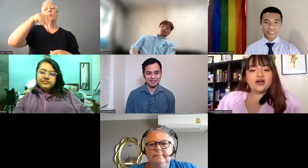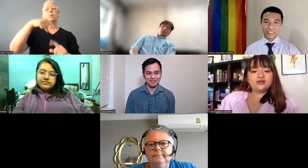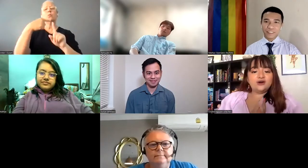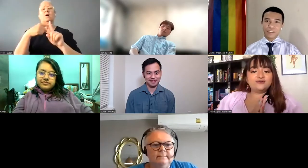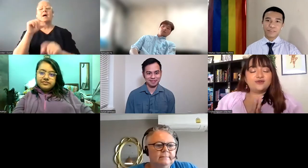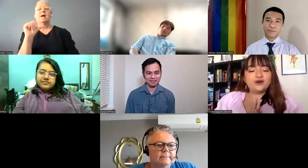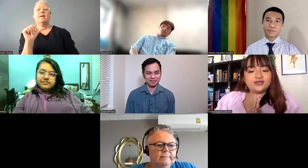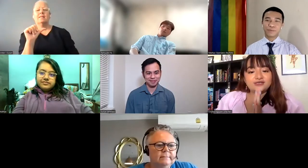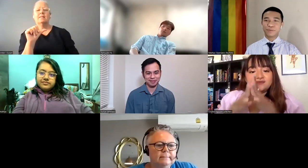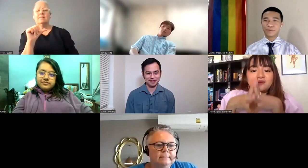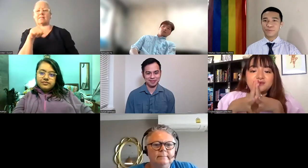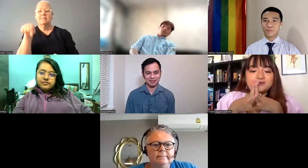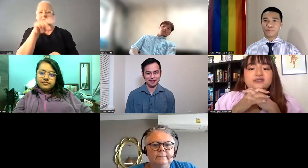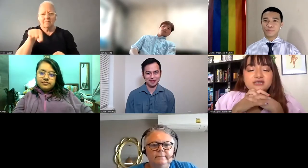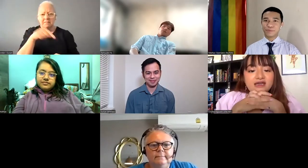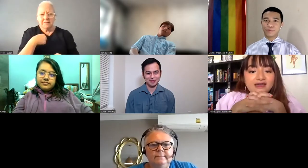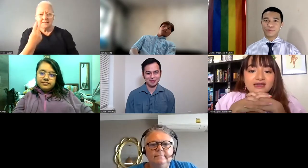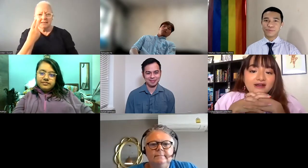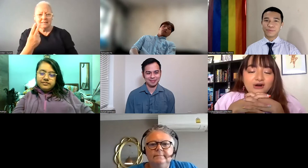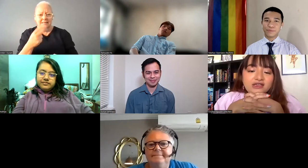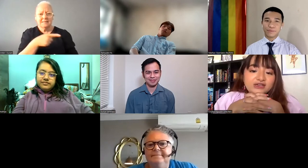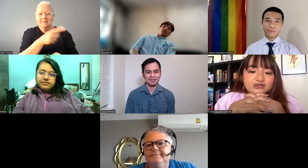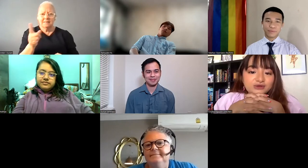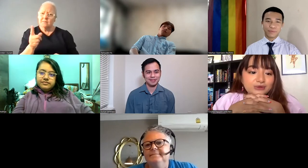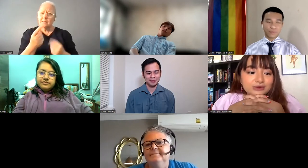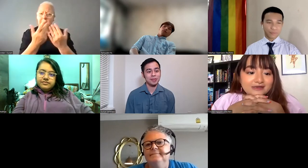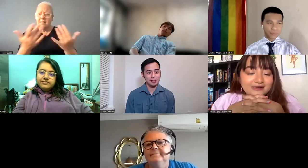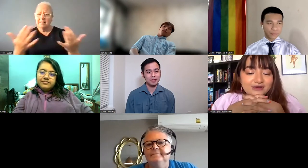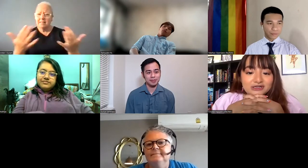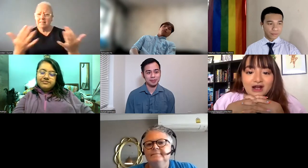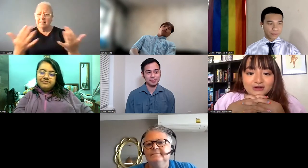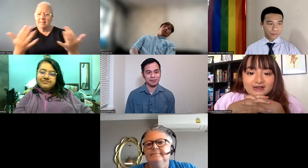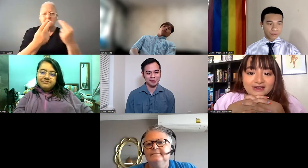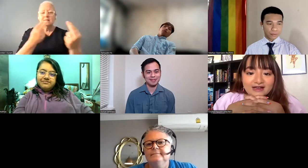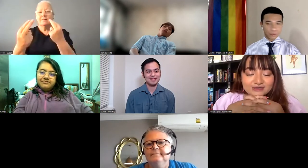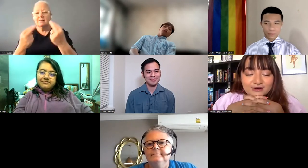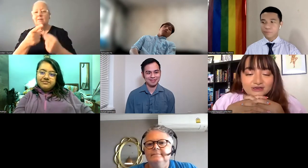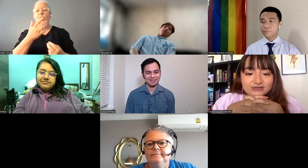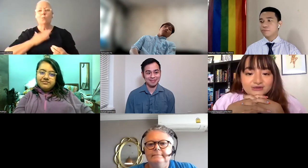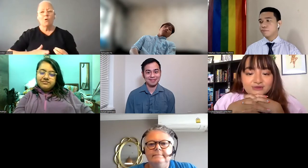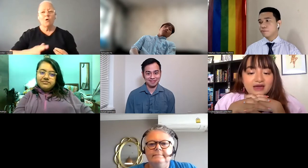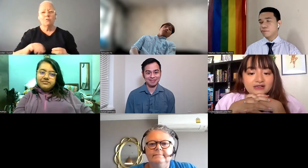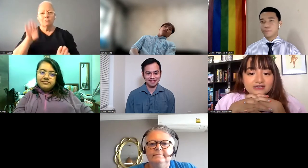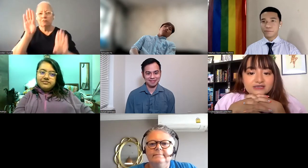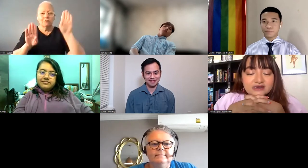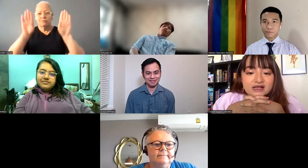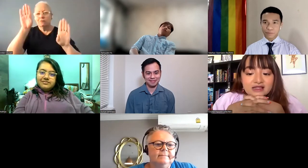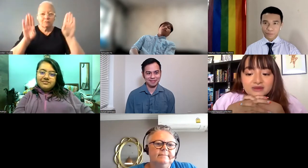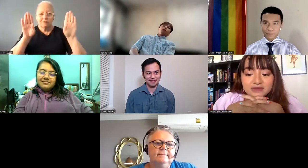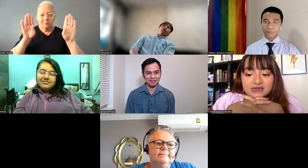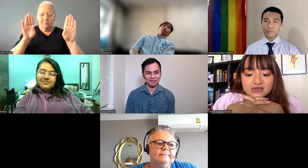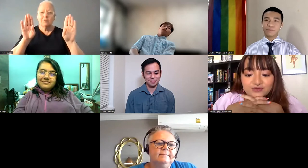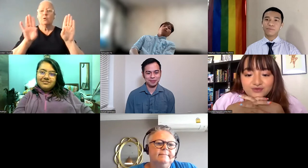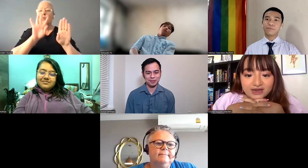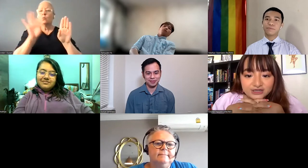see that a lot of audience members today are keen to reach out and ask their questions to the panelists. Let